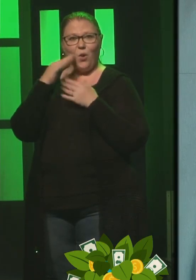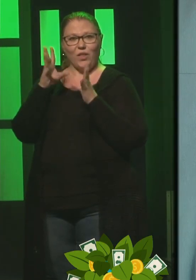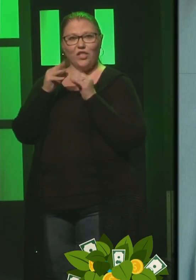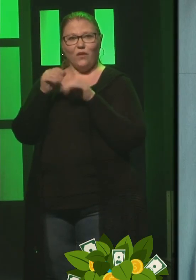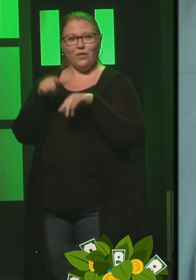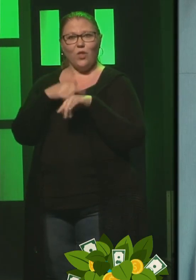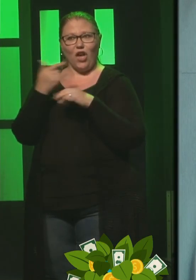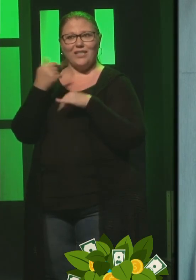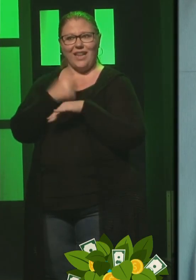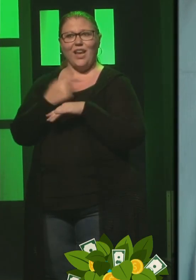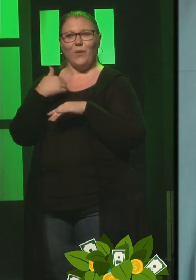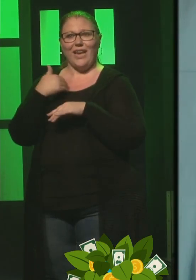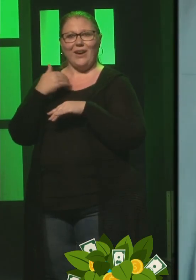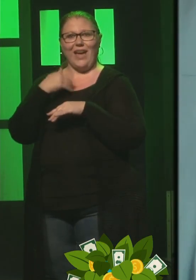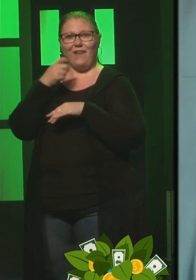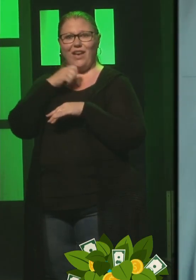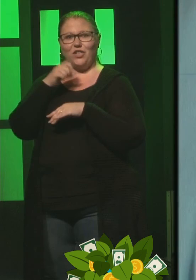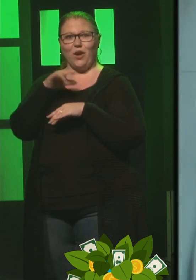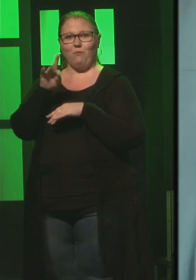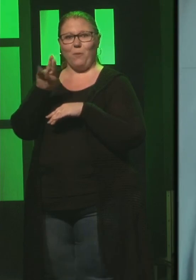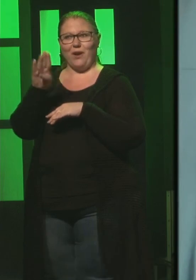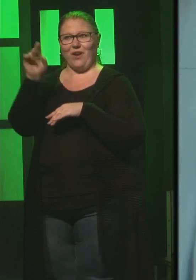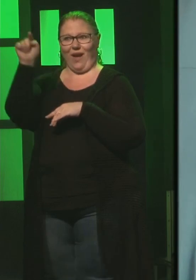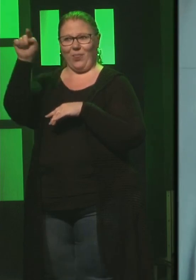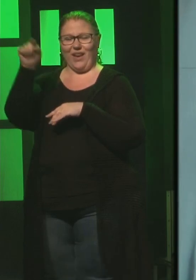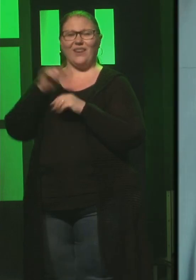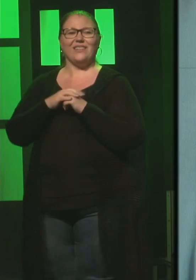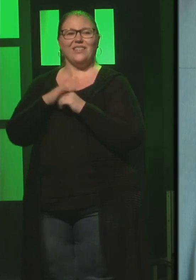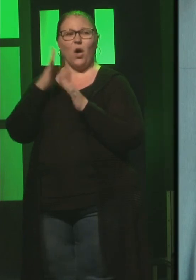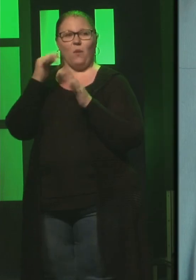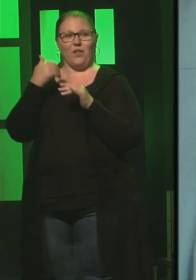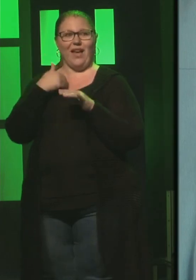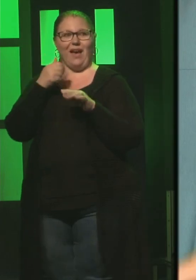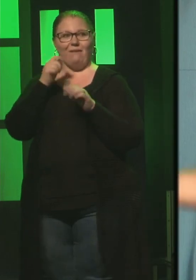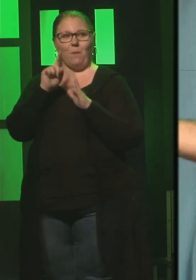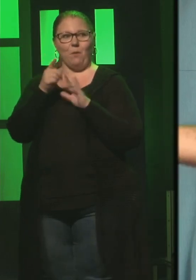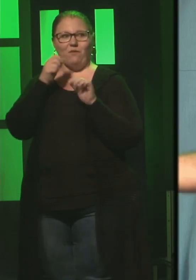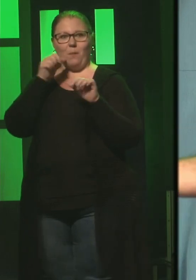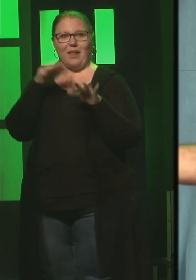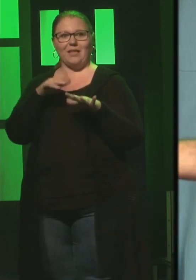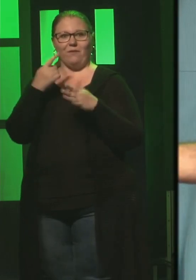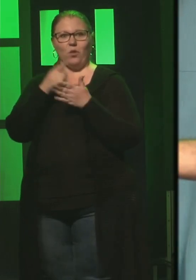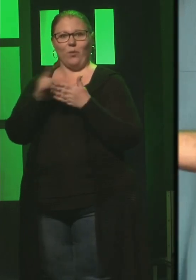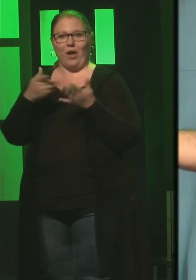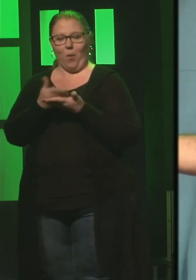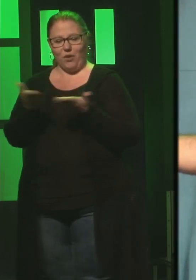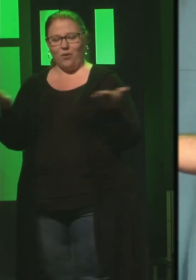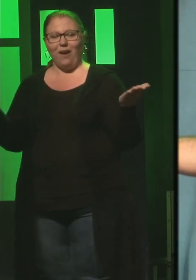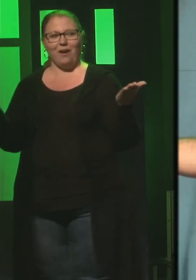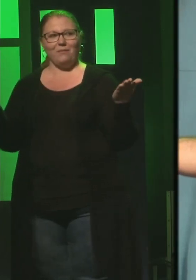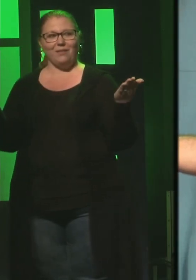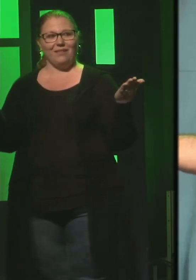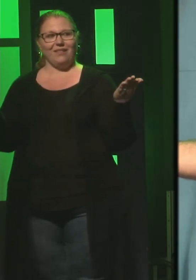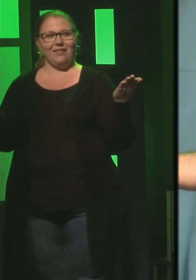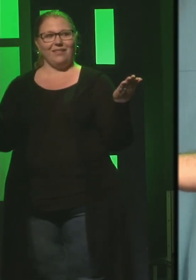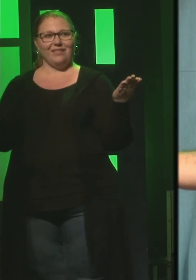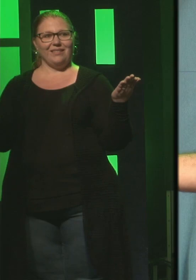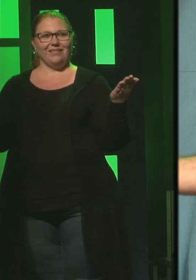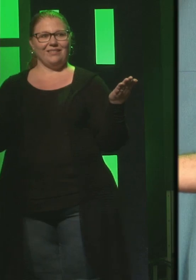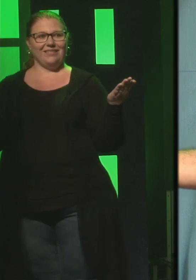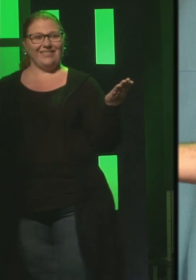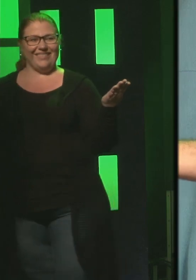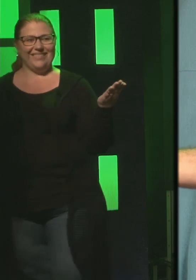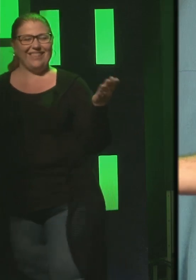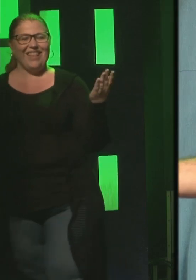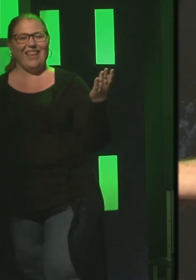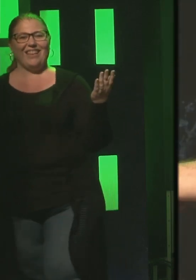you very much. We have root beer floats out there. But hopefully you have a moment for a blessing for the week. Open your arms up as they go and get ready to fill your hands with root beer